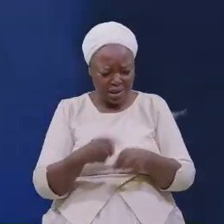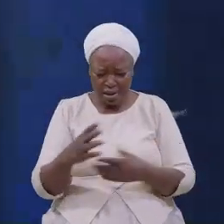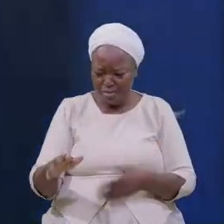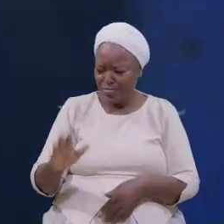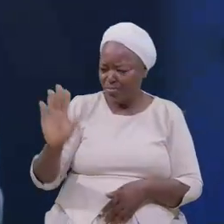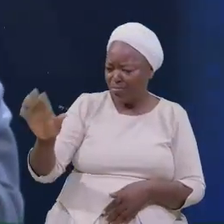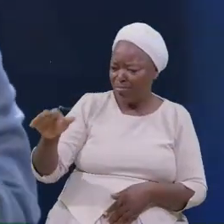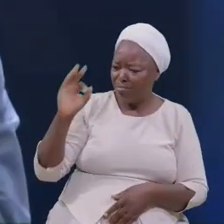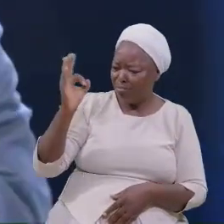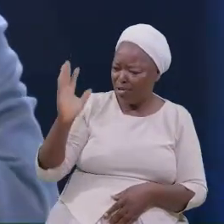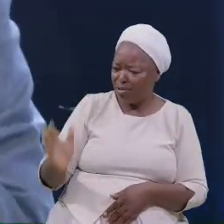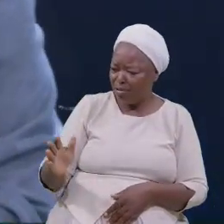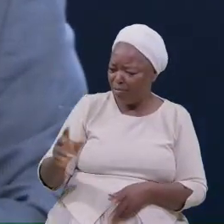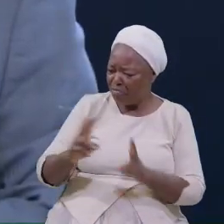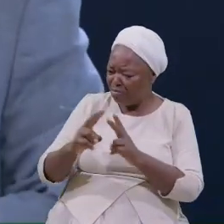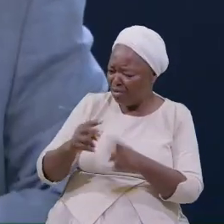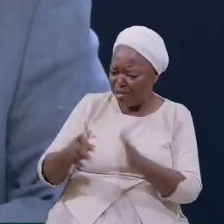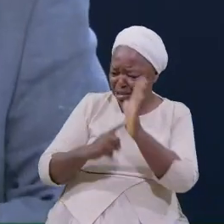still fresh.